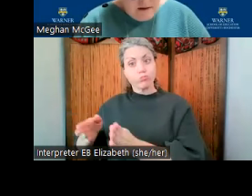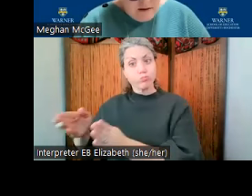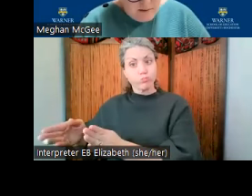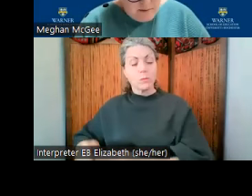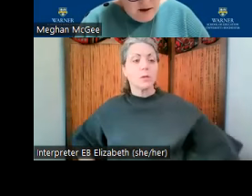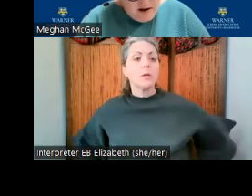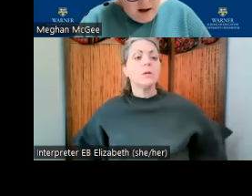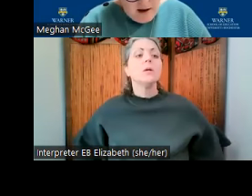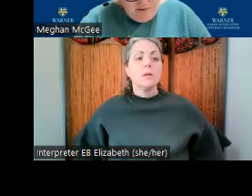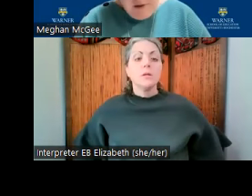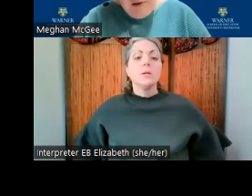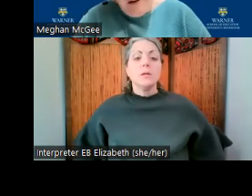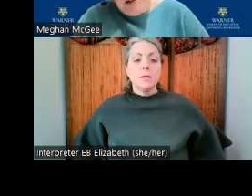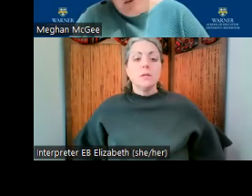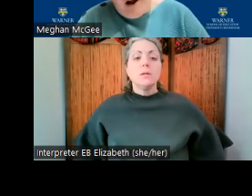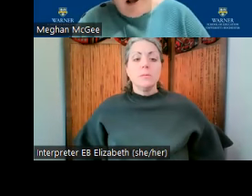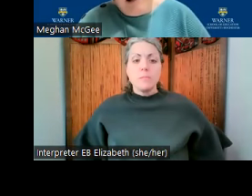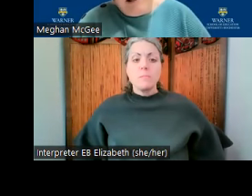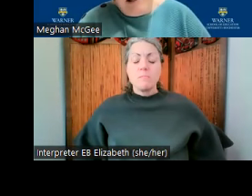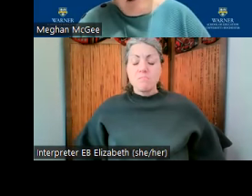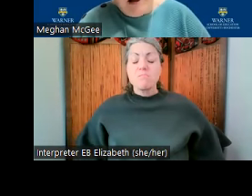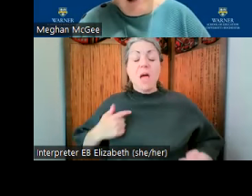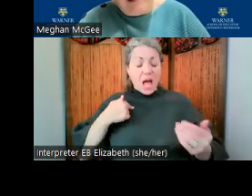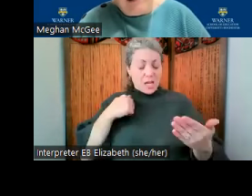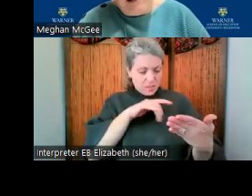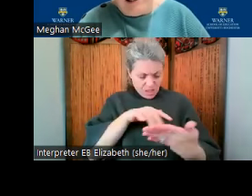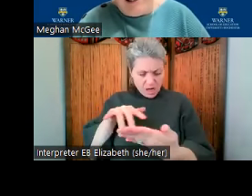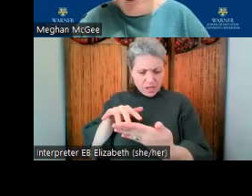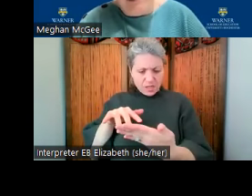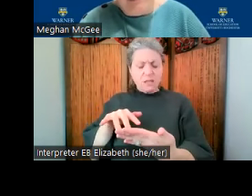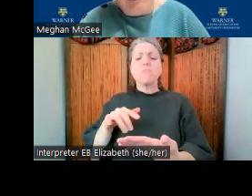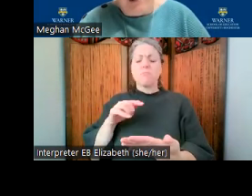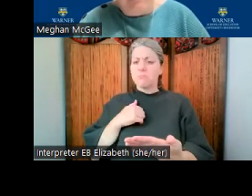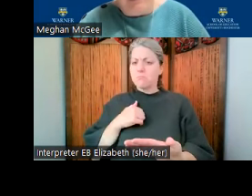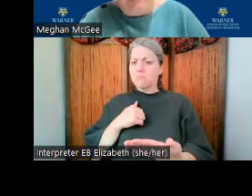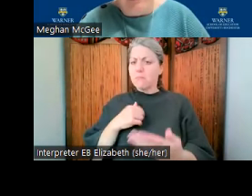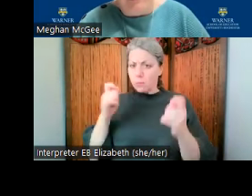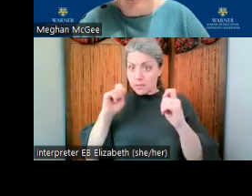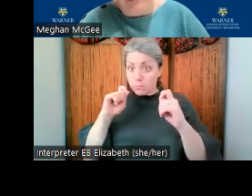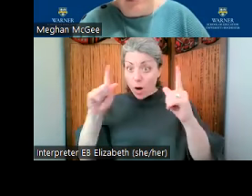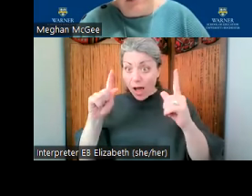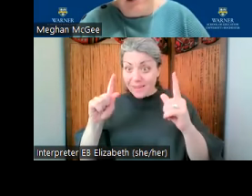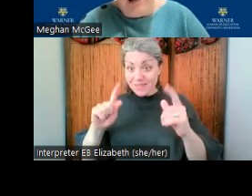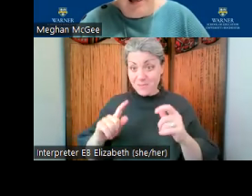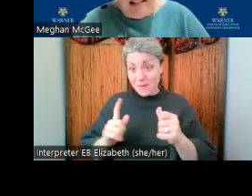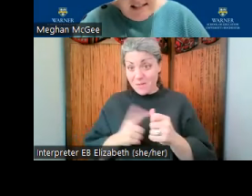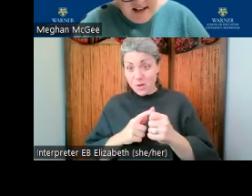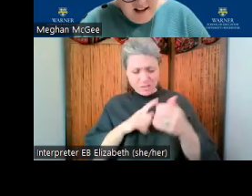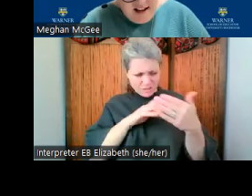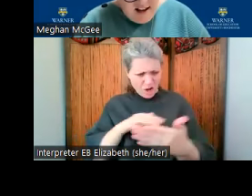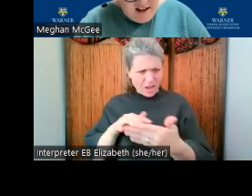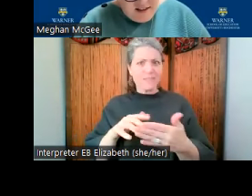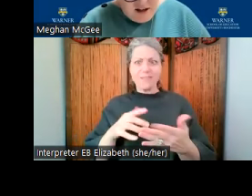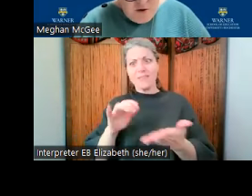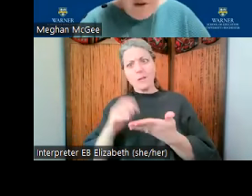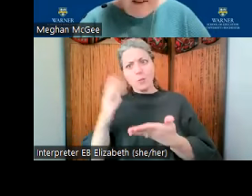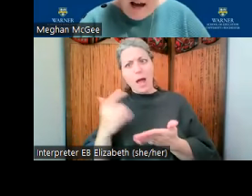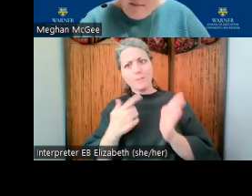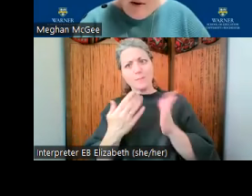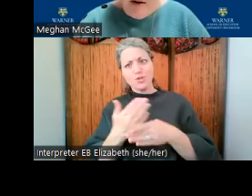And I was very surprised in my initial studies, which is why I wanted to share this slide, is